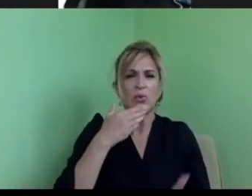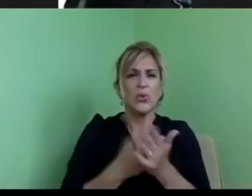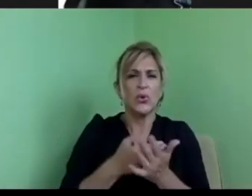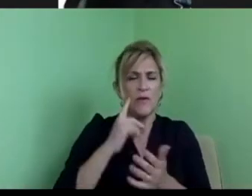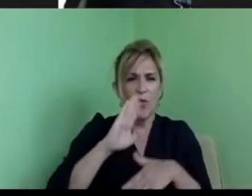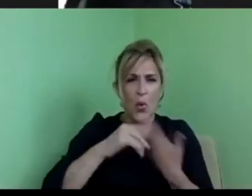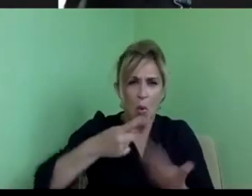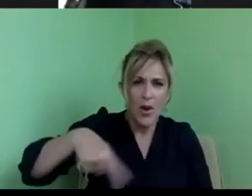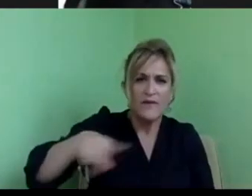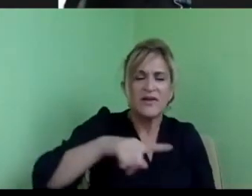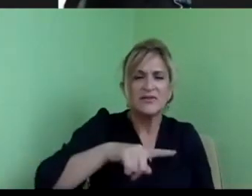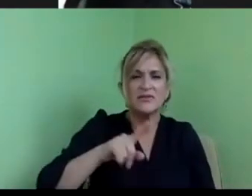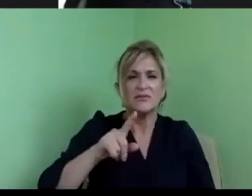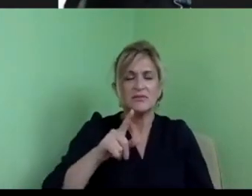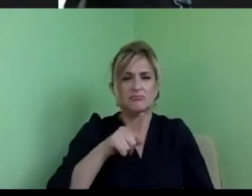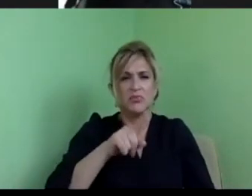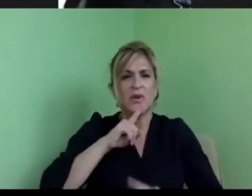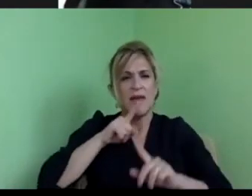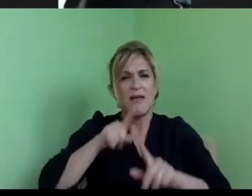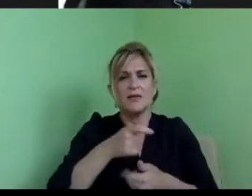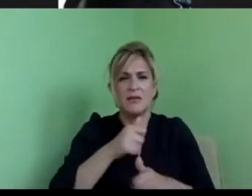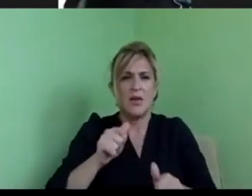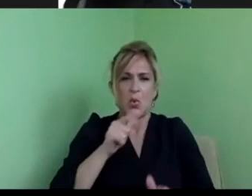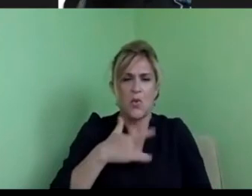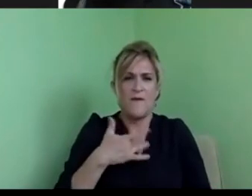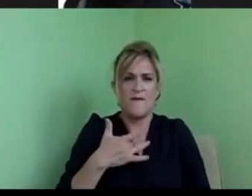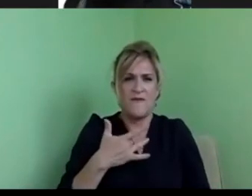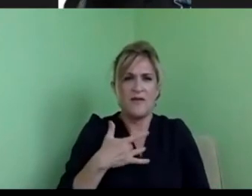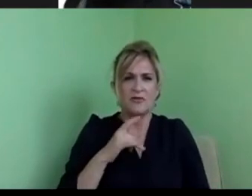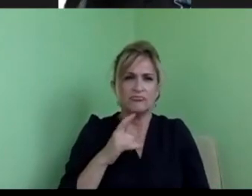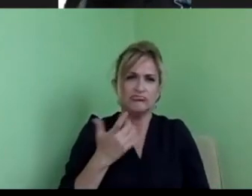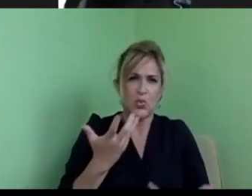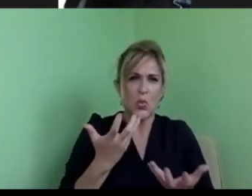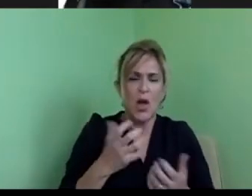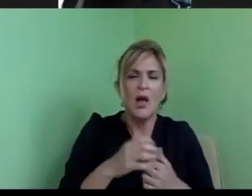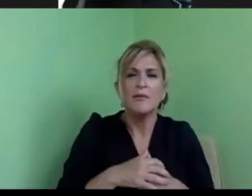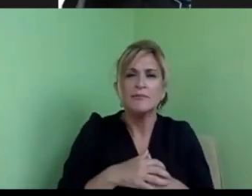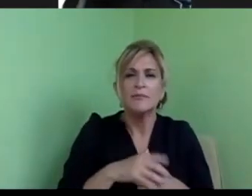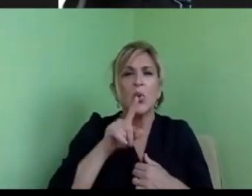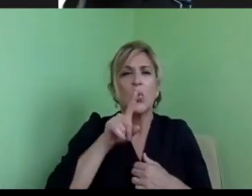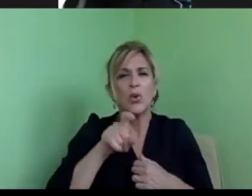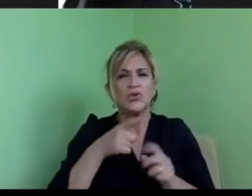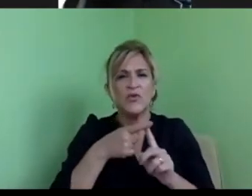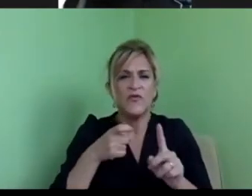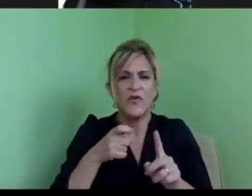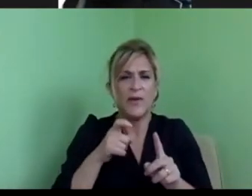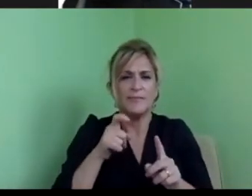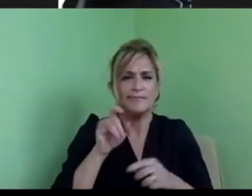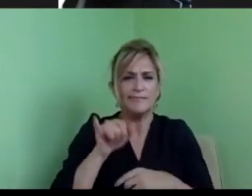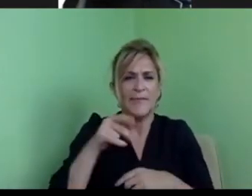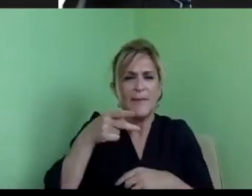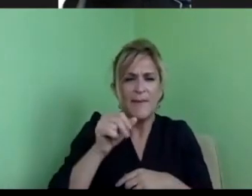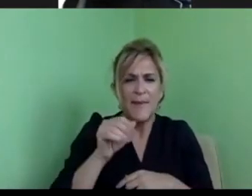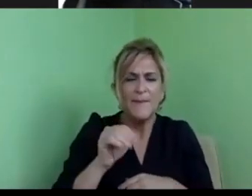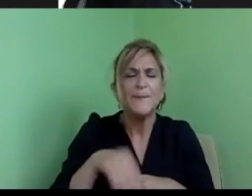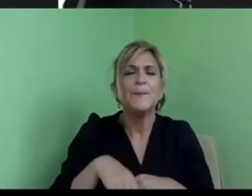feels up to it and the question is from ann and it's i am curious how our panelists think we can hold